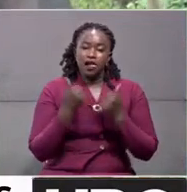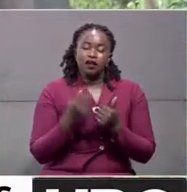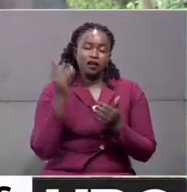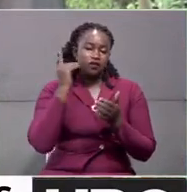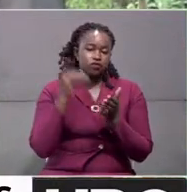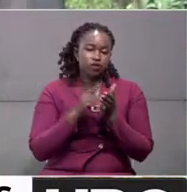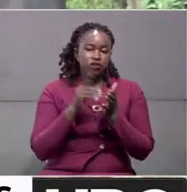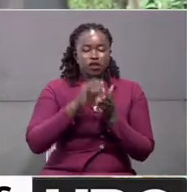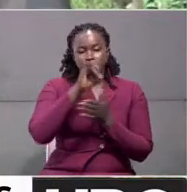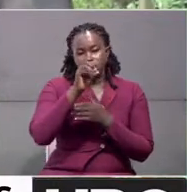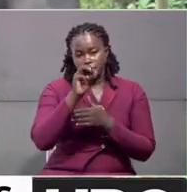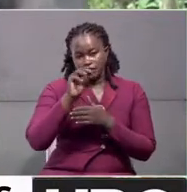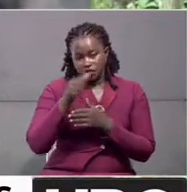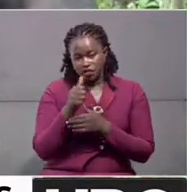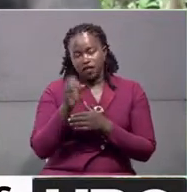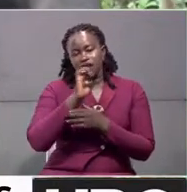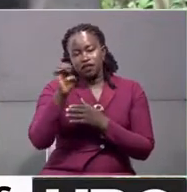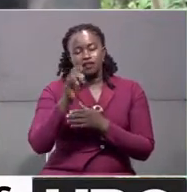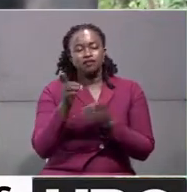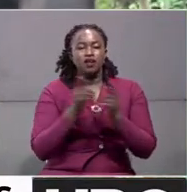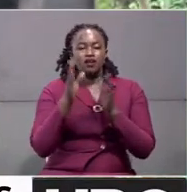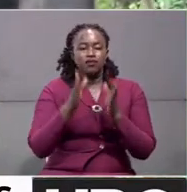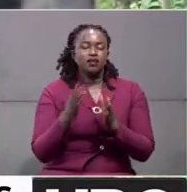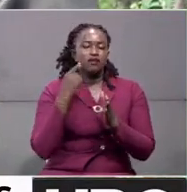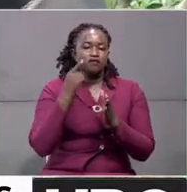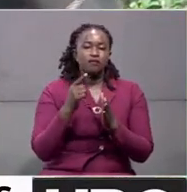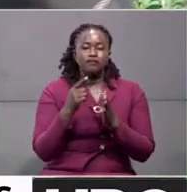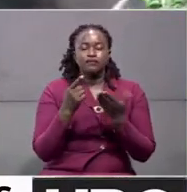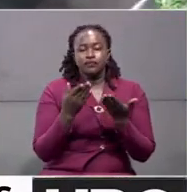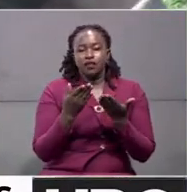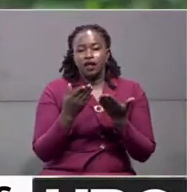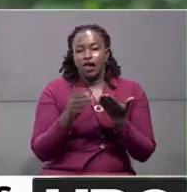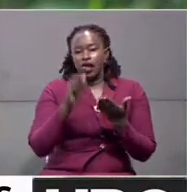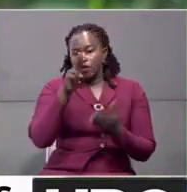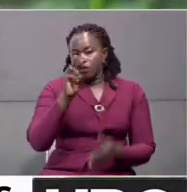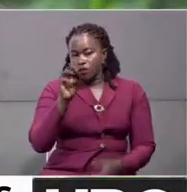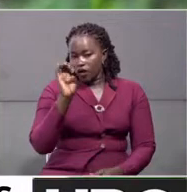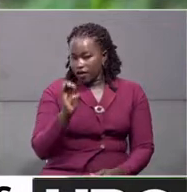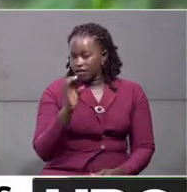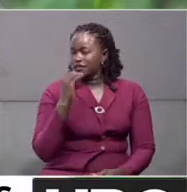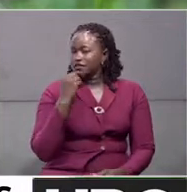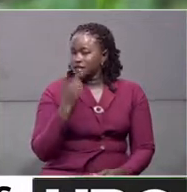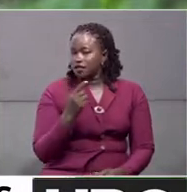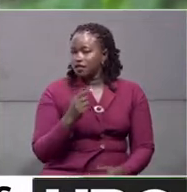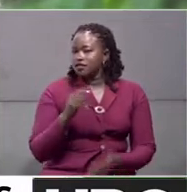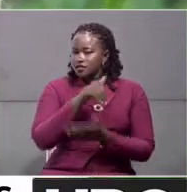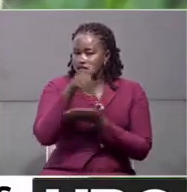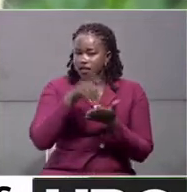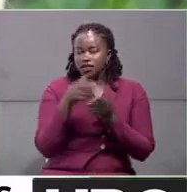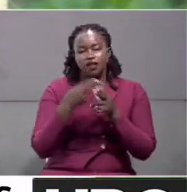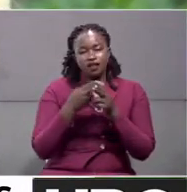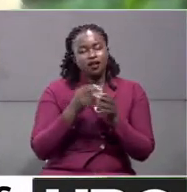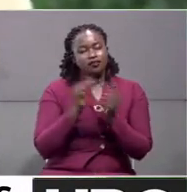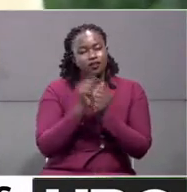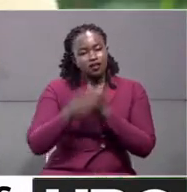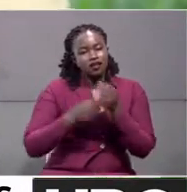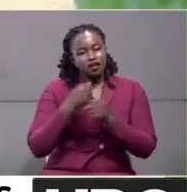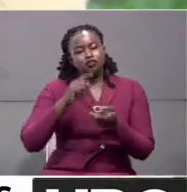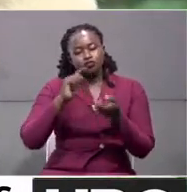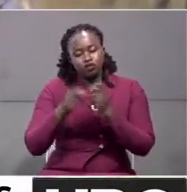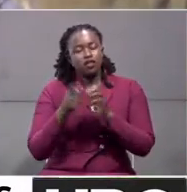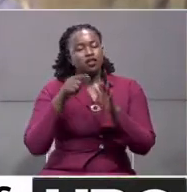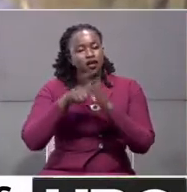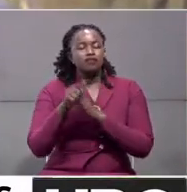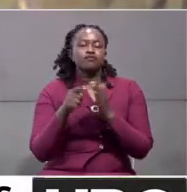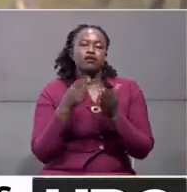2024. Dr. James Musinguzi, the executive director, highlighted that it took the center close to 10 years to adjust the entry